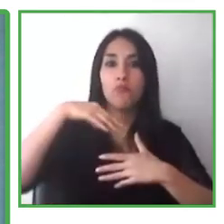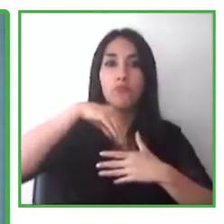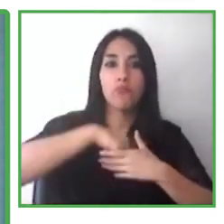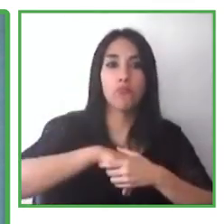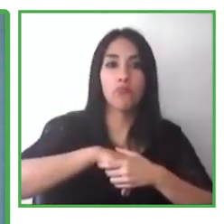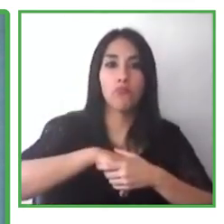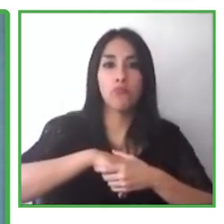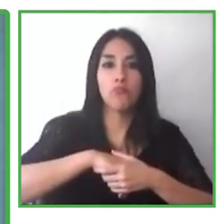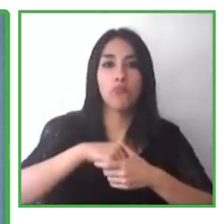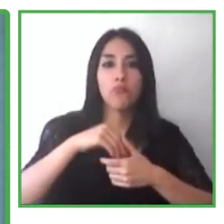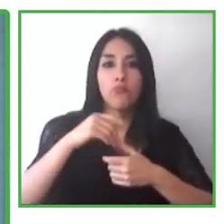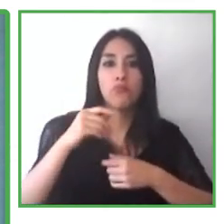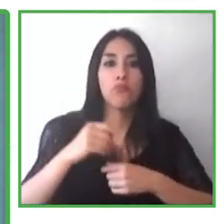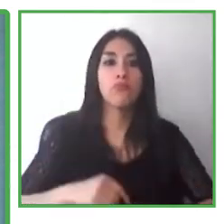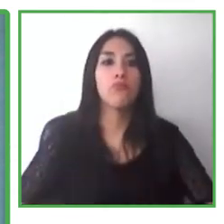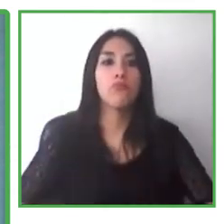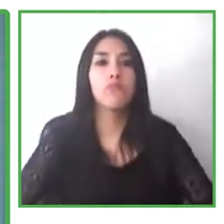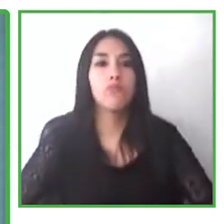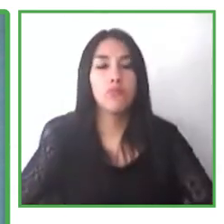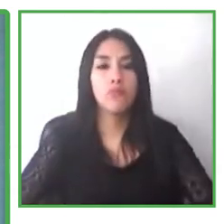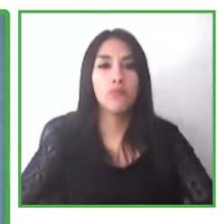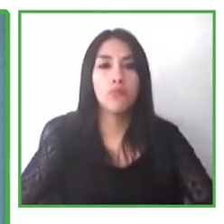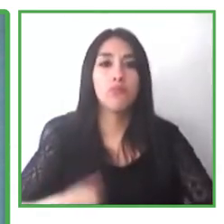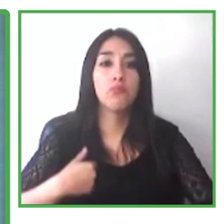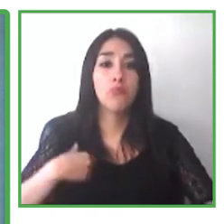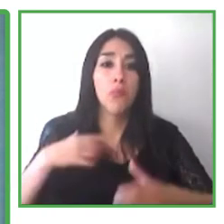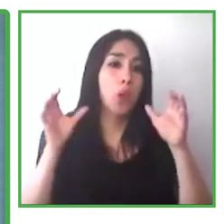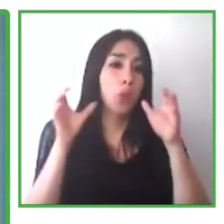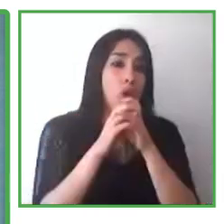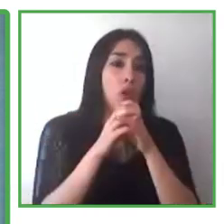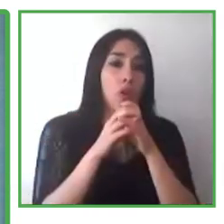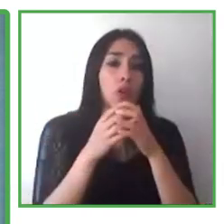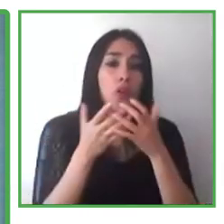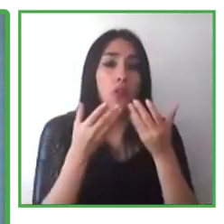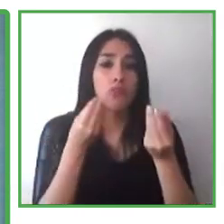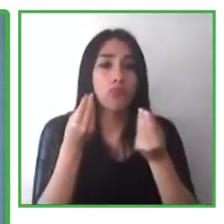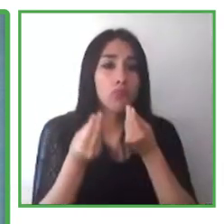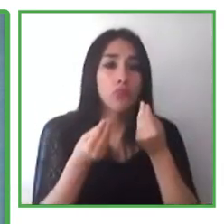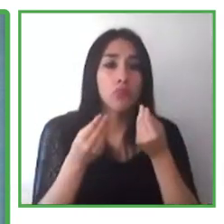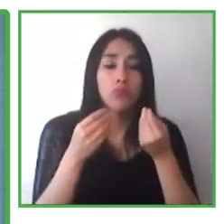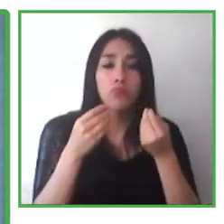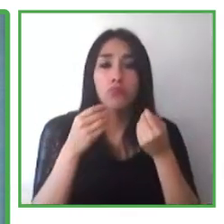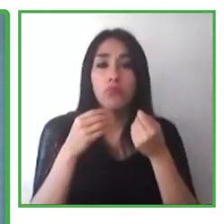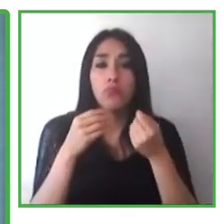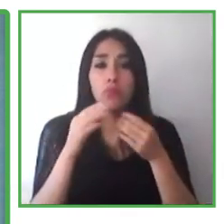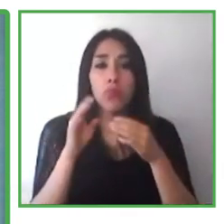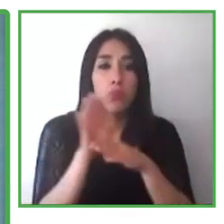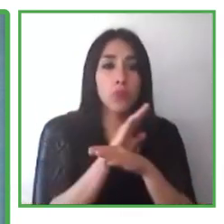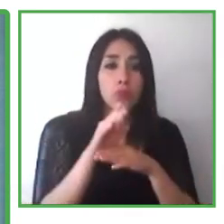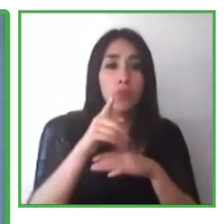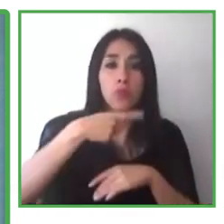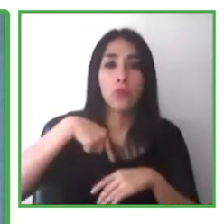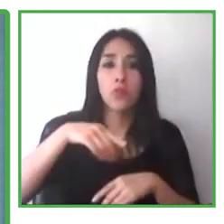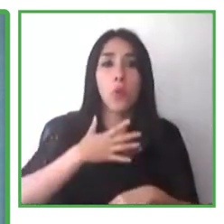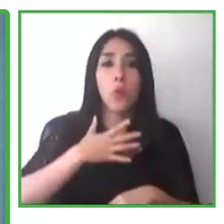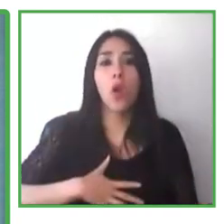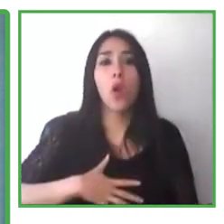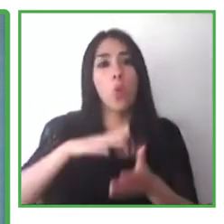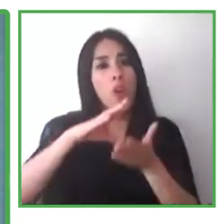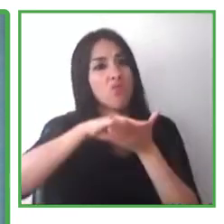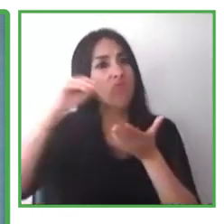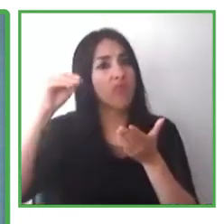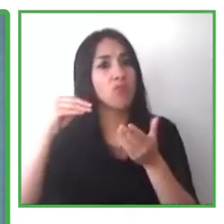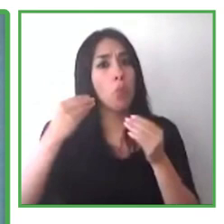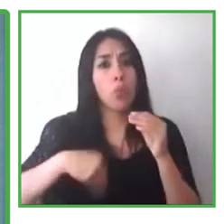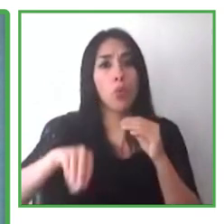to learn more about our organization, please take a look at our website, which is available in English